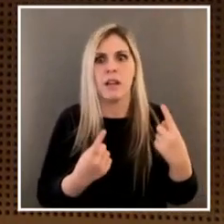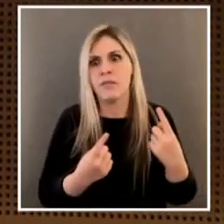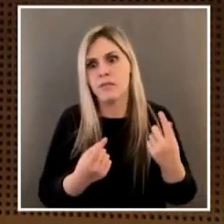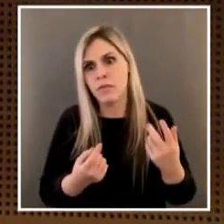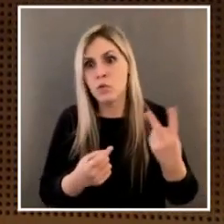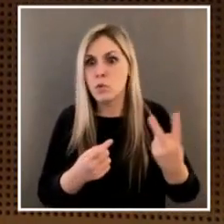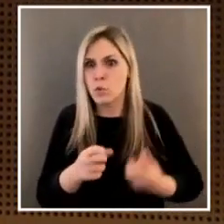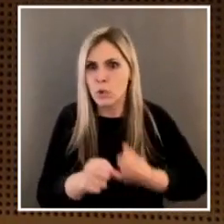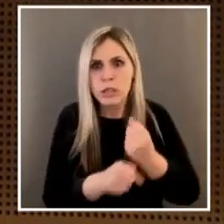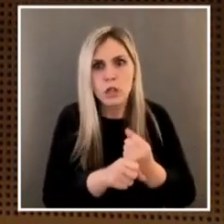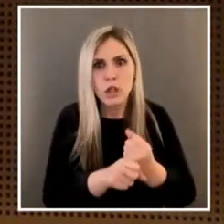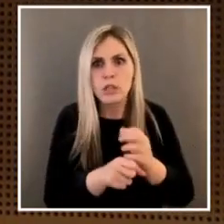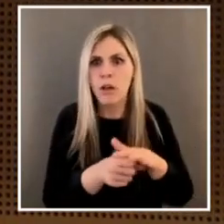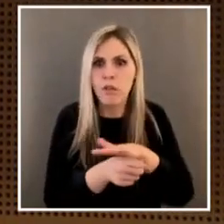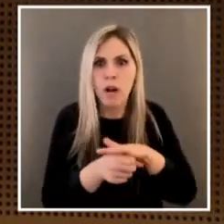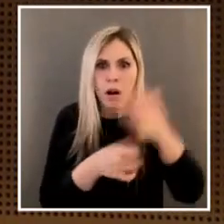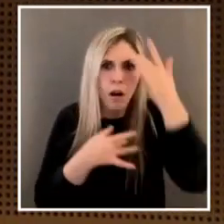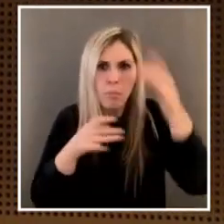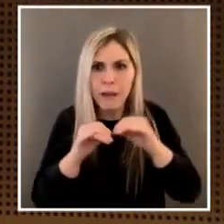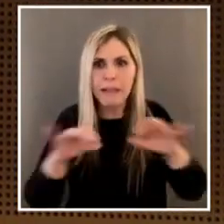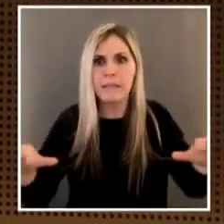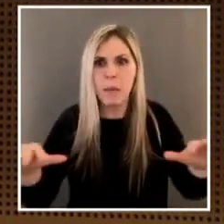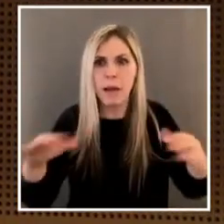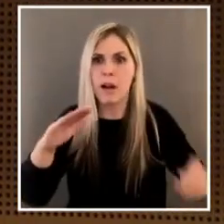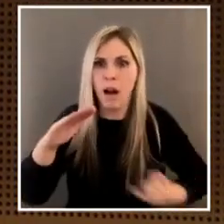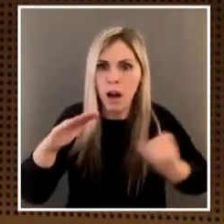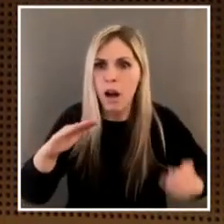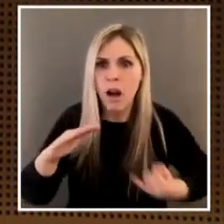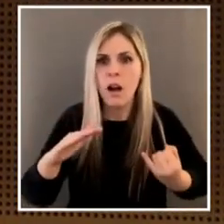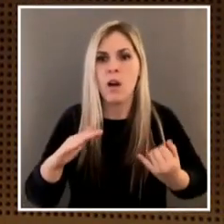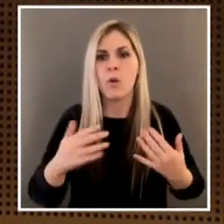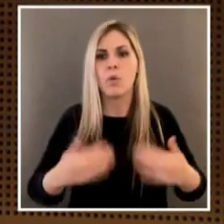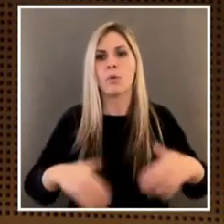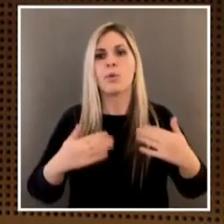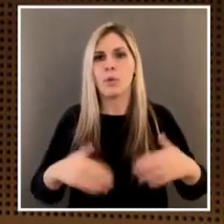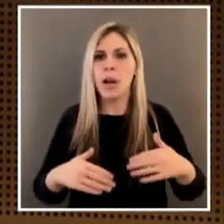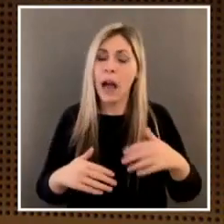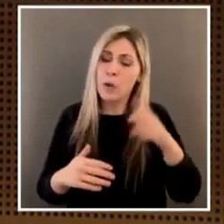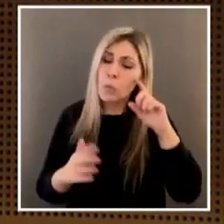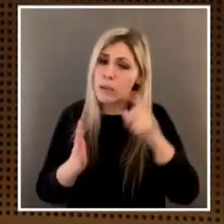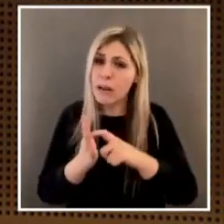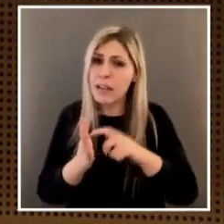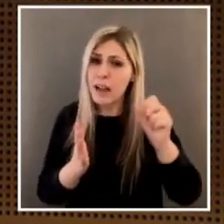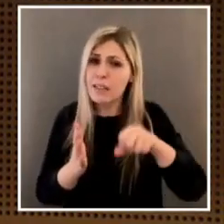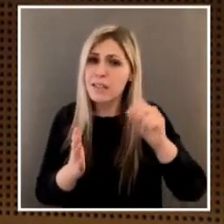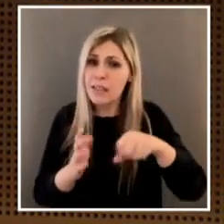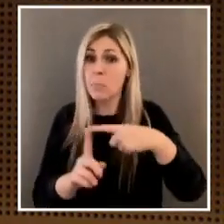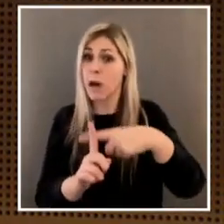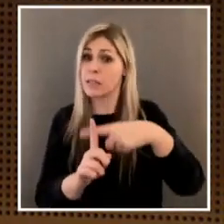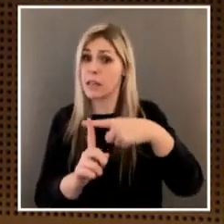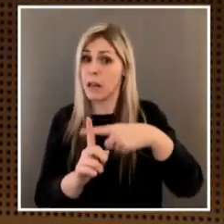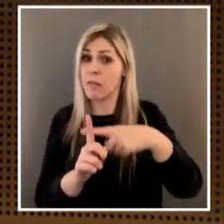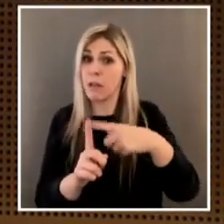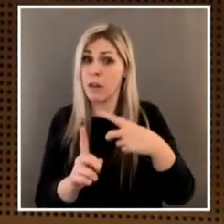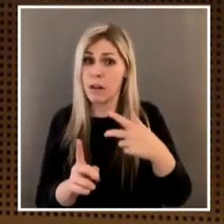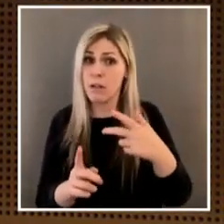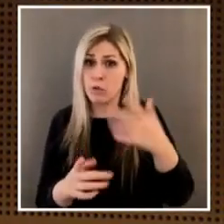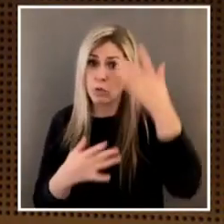ongoing reckoning there are gifts to this pandemic, and one of them is that it